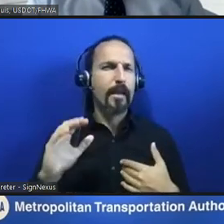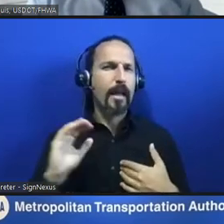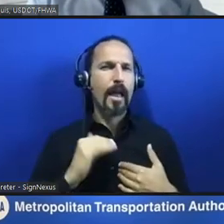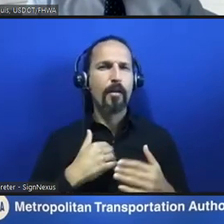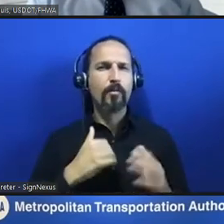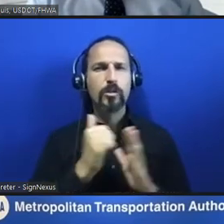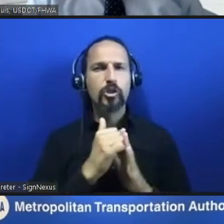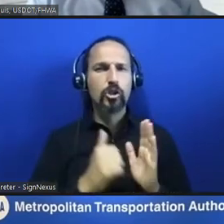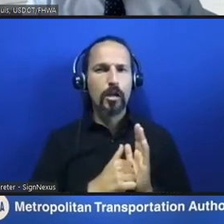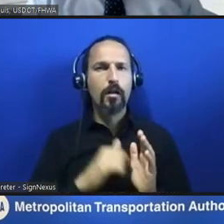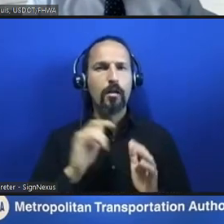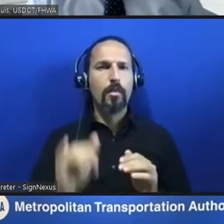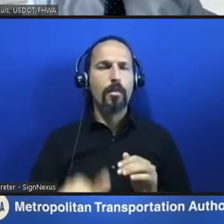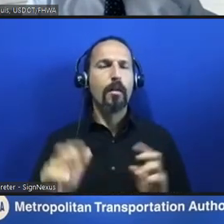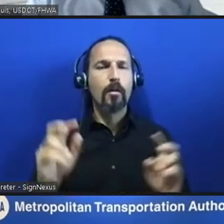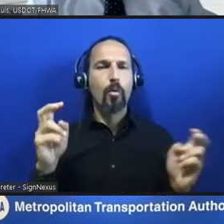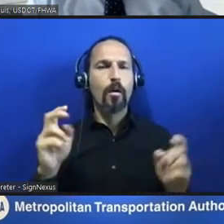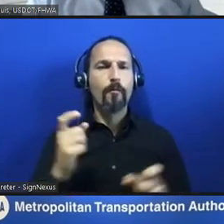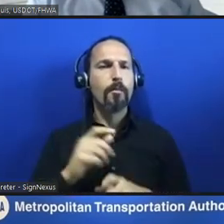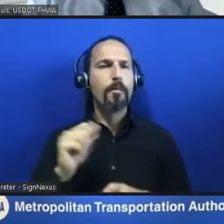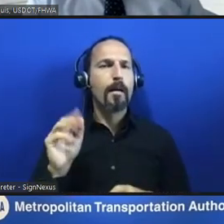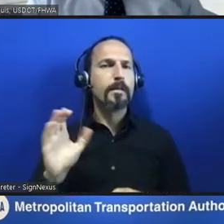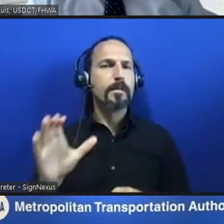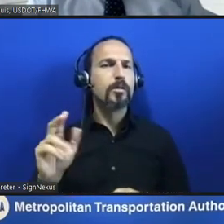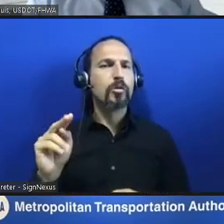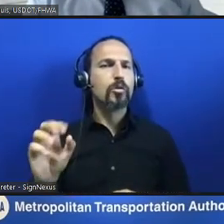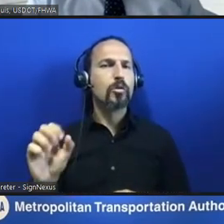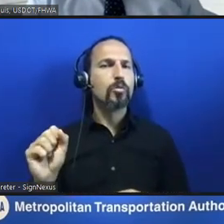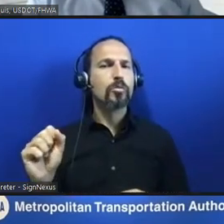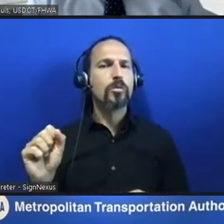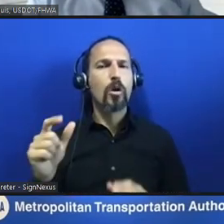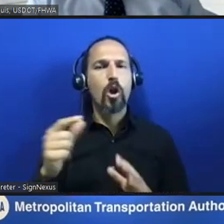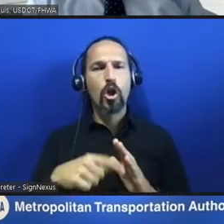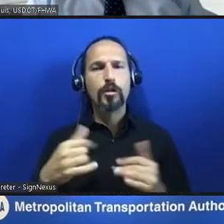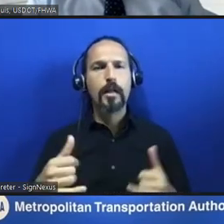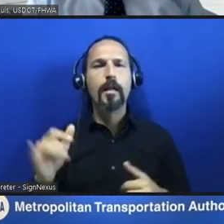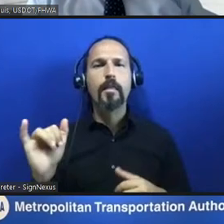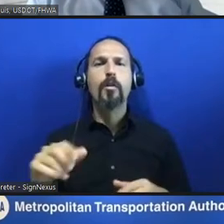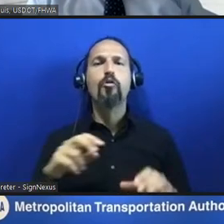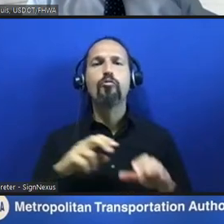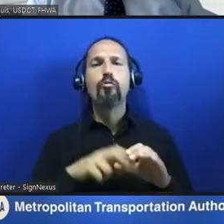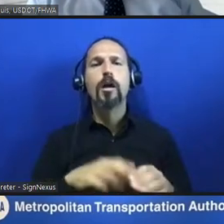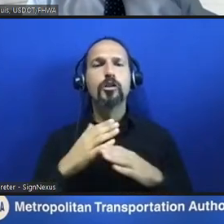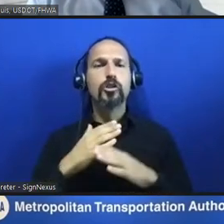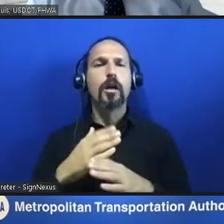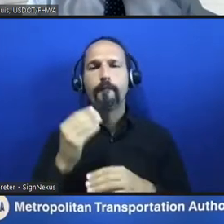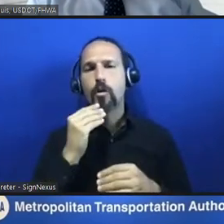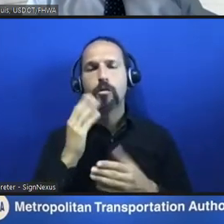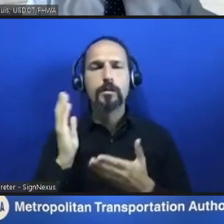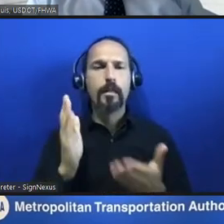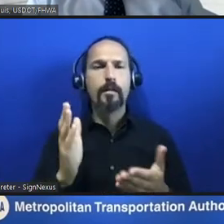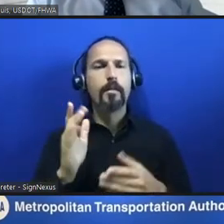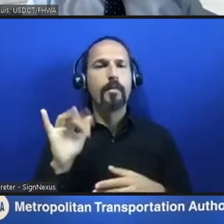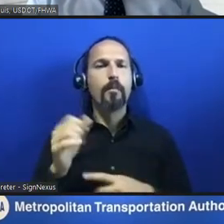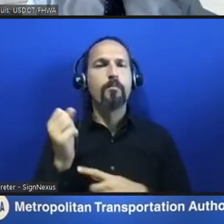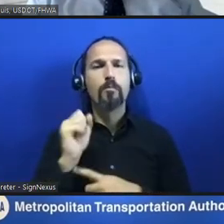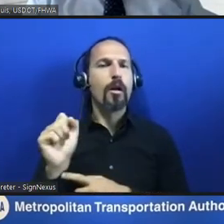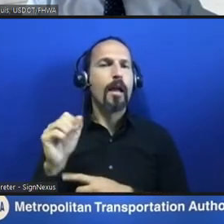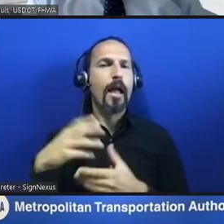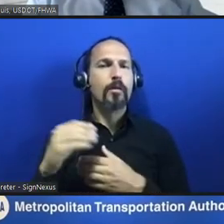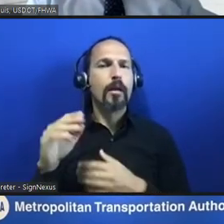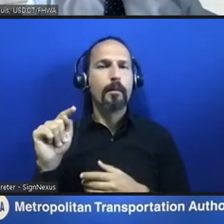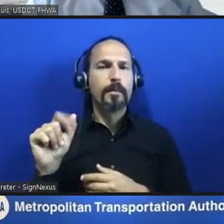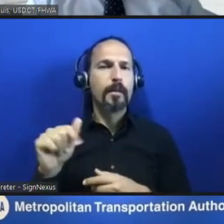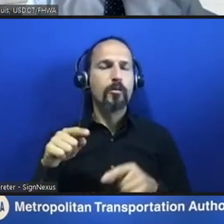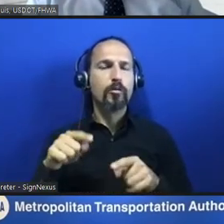agenda a direct quote from ABC News article today Rideshare and food delivery workers protested outside the MTA